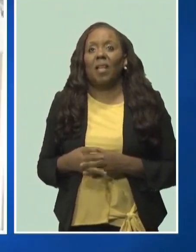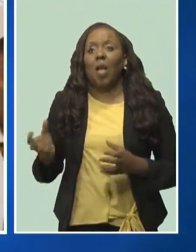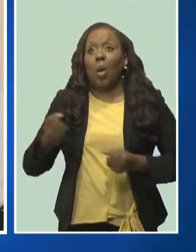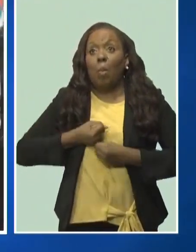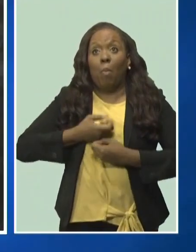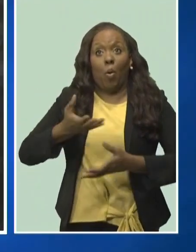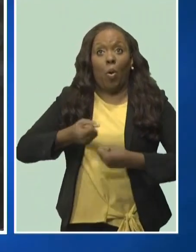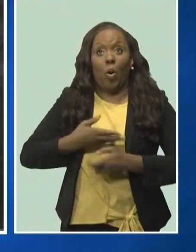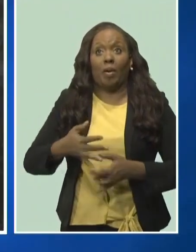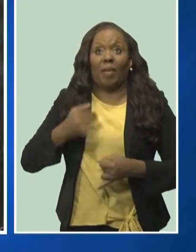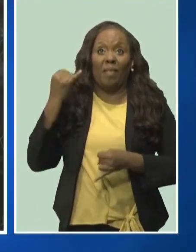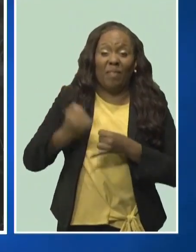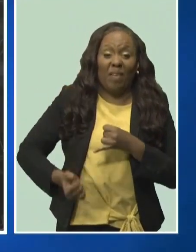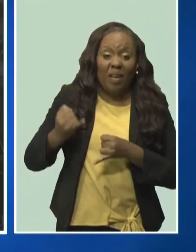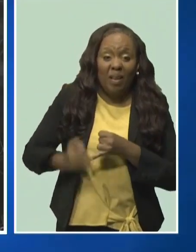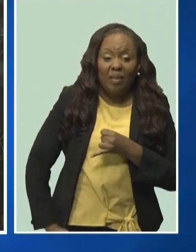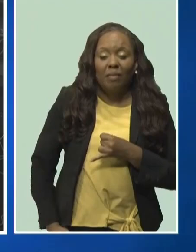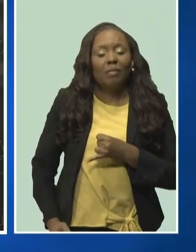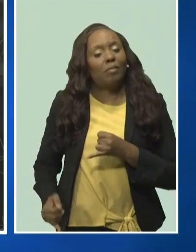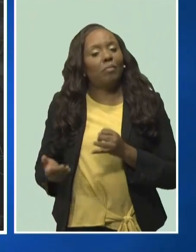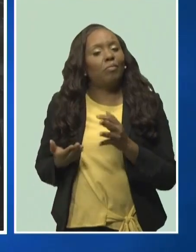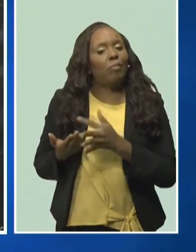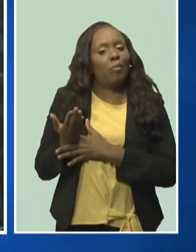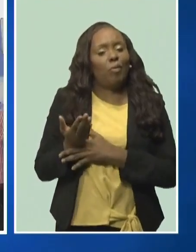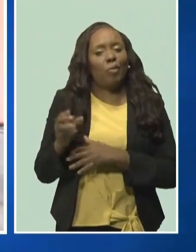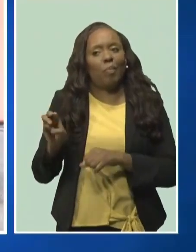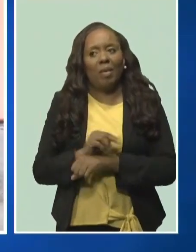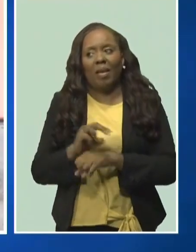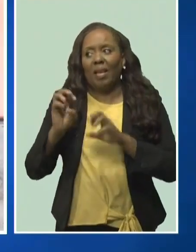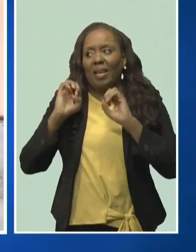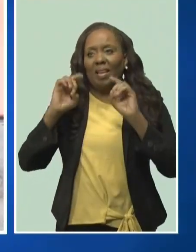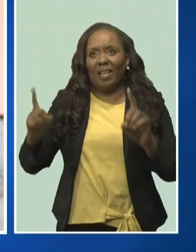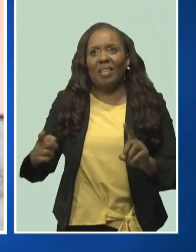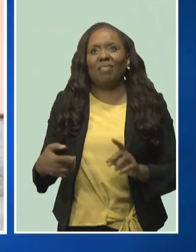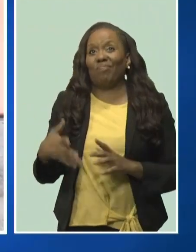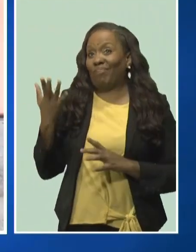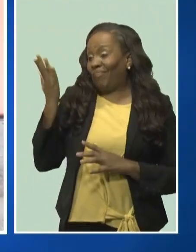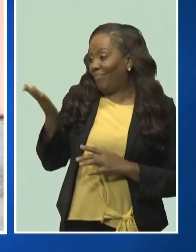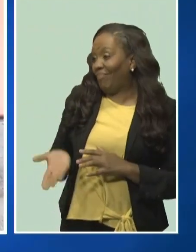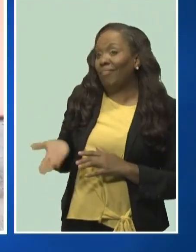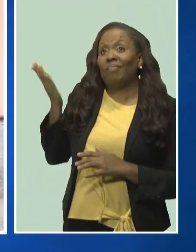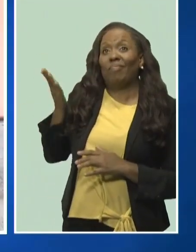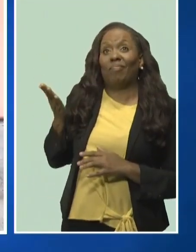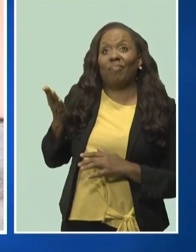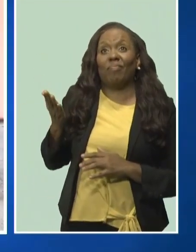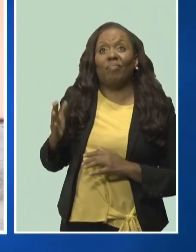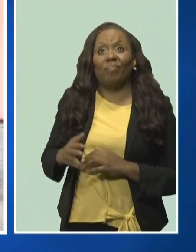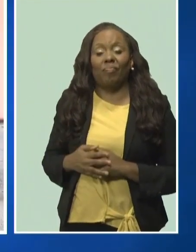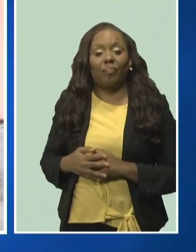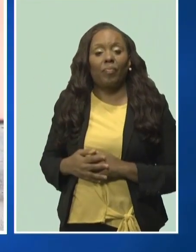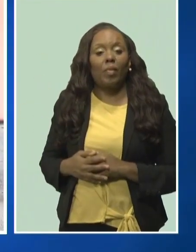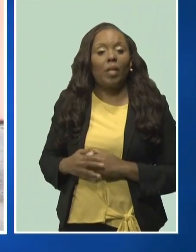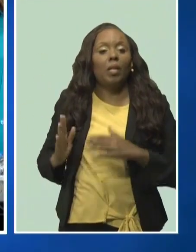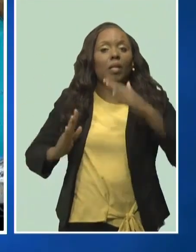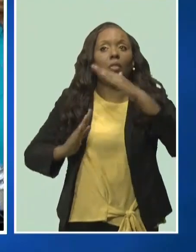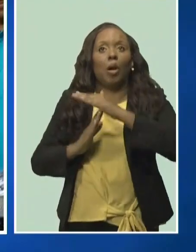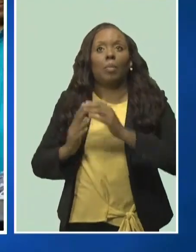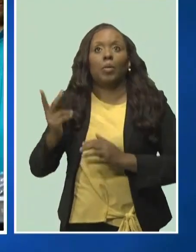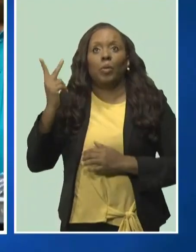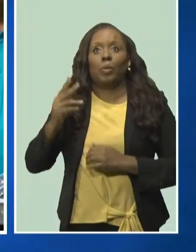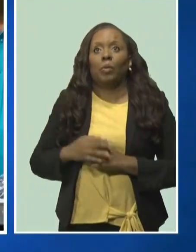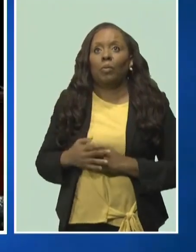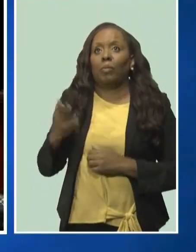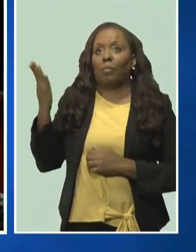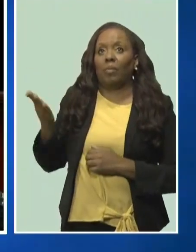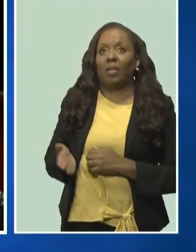by the Ministry of Education, Technological and Vocational Training, saw St. Lawrence Primary School take the 2 top spots with winner Xavier